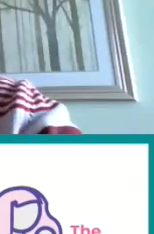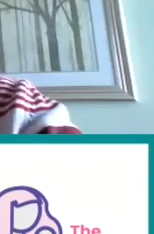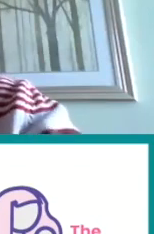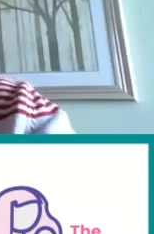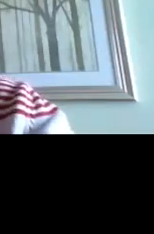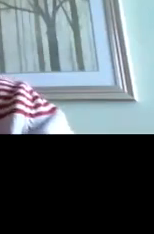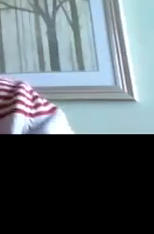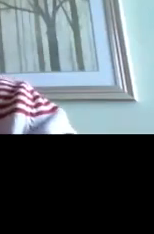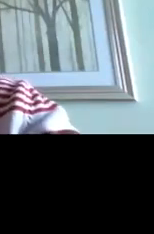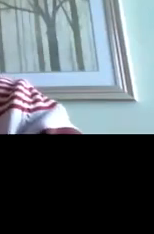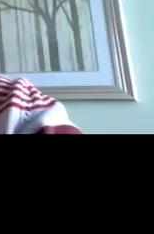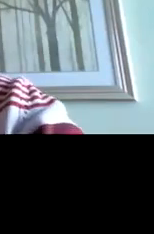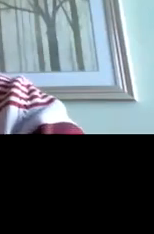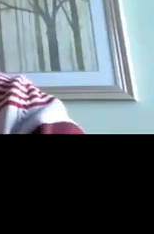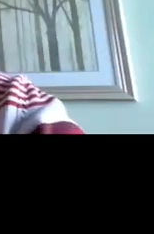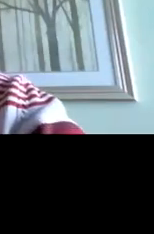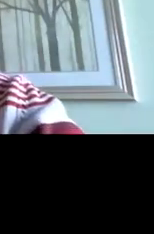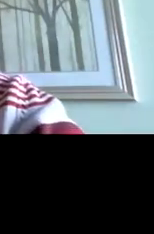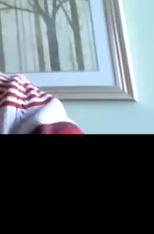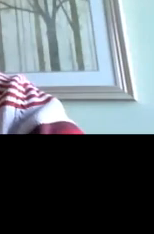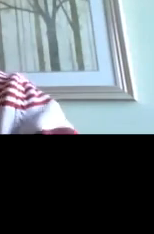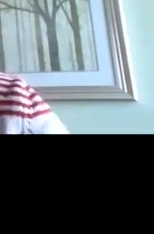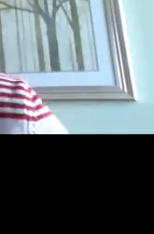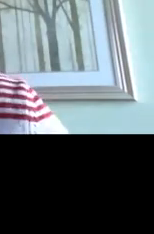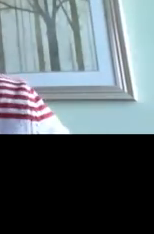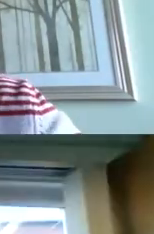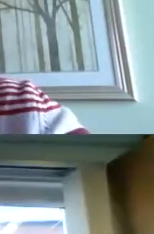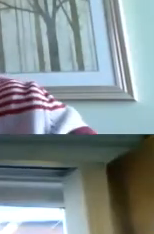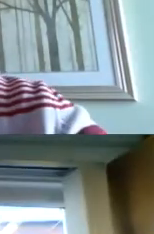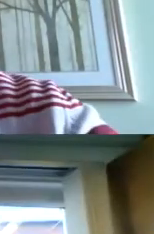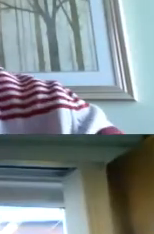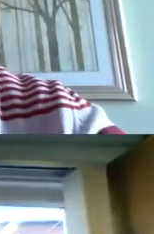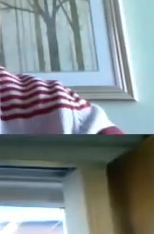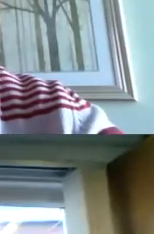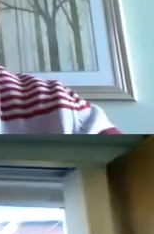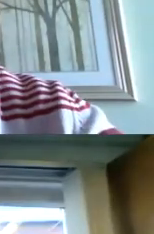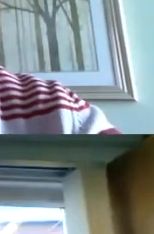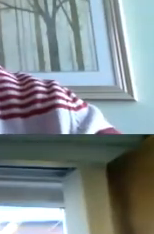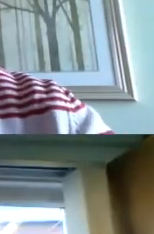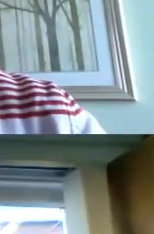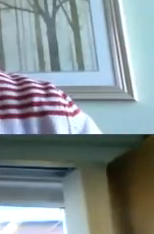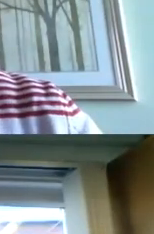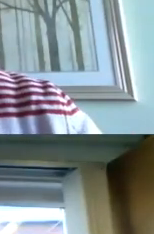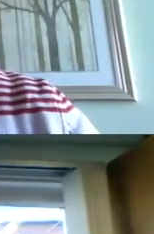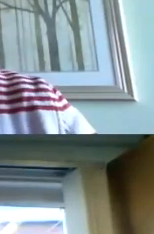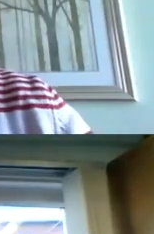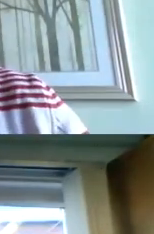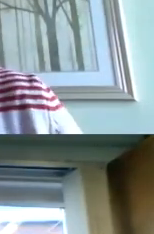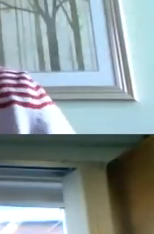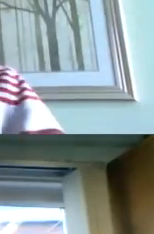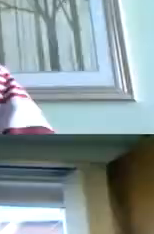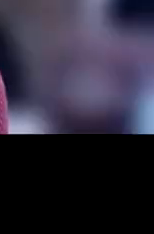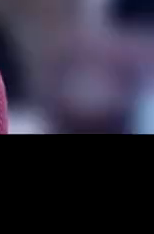Thank you so much for that presentation, Gail and Kirsty. It was really great to get that perspective from the School of